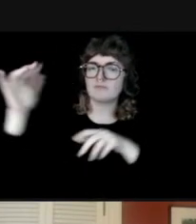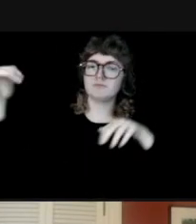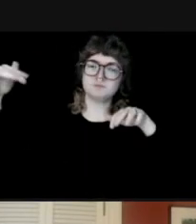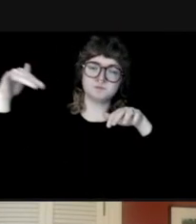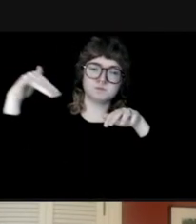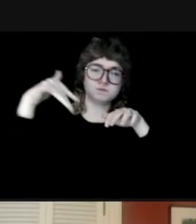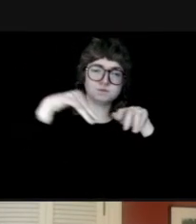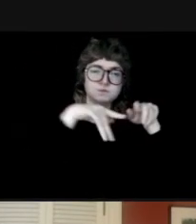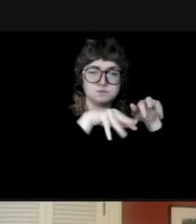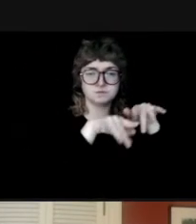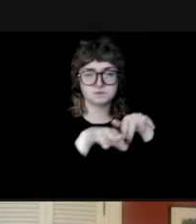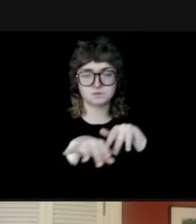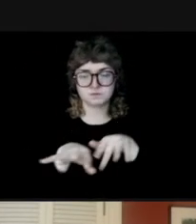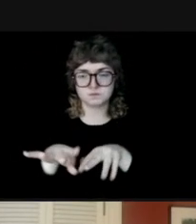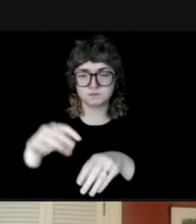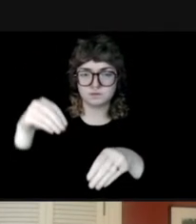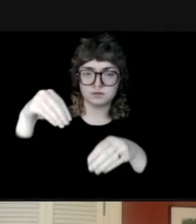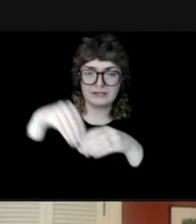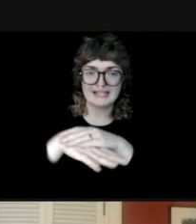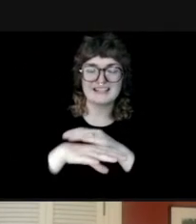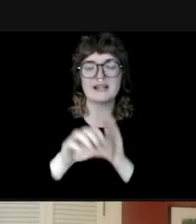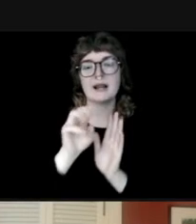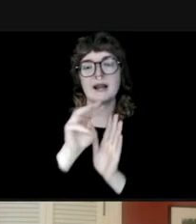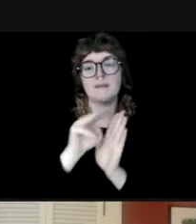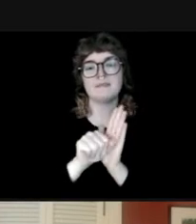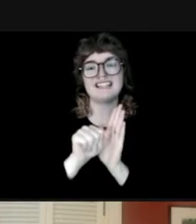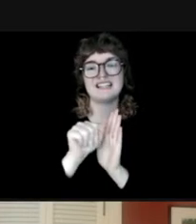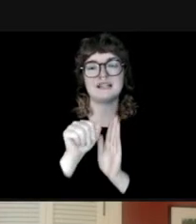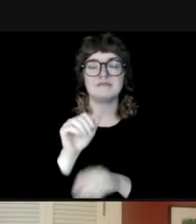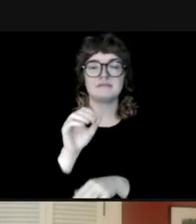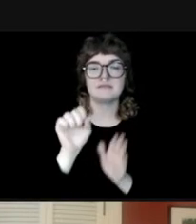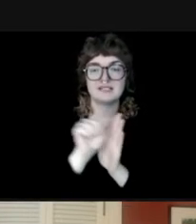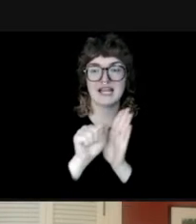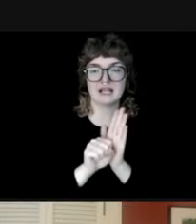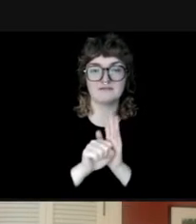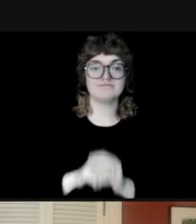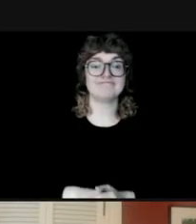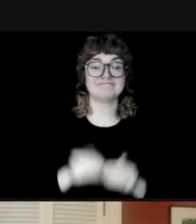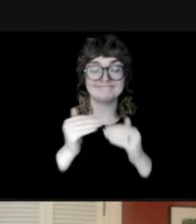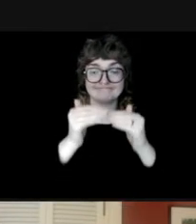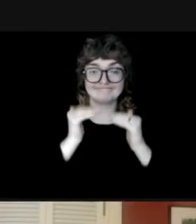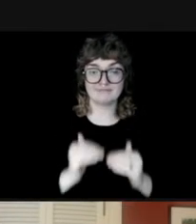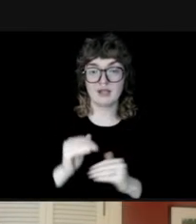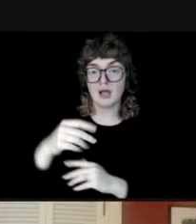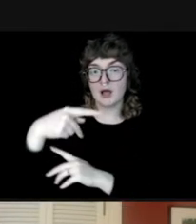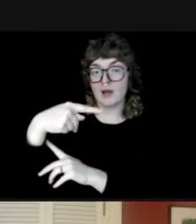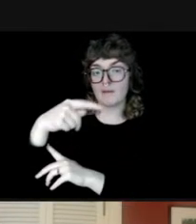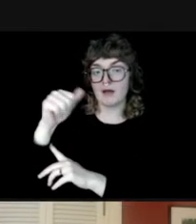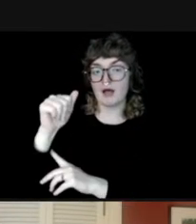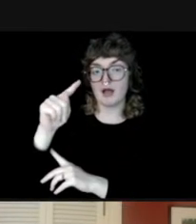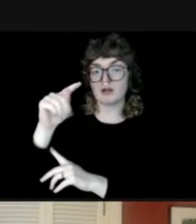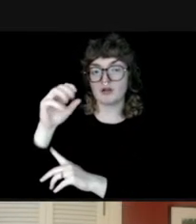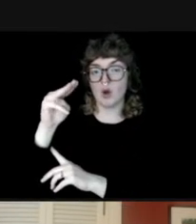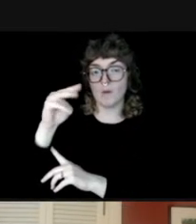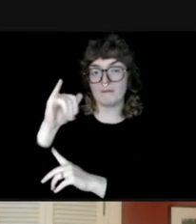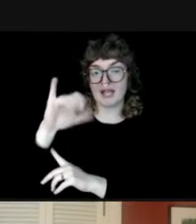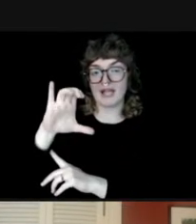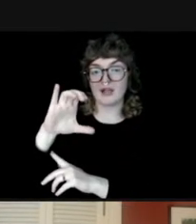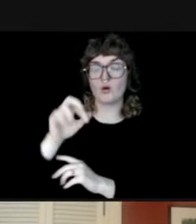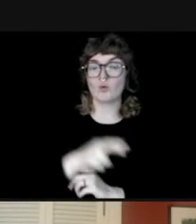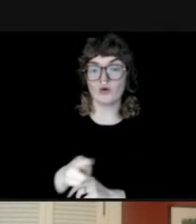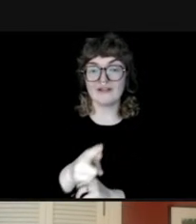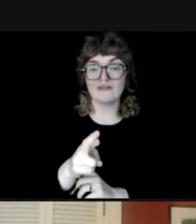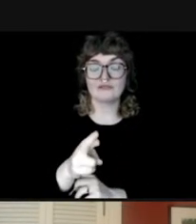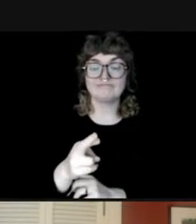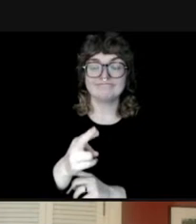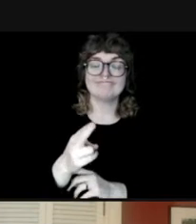driving Maryland industry in the process. Next. The Potomac River, the nation's river, owned, by the